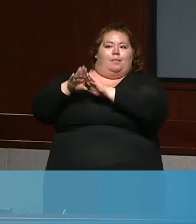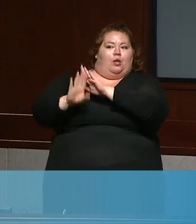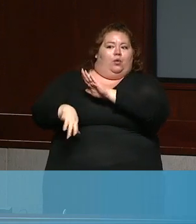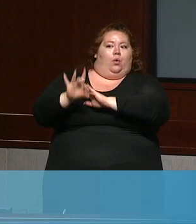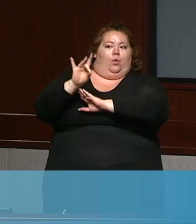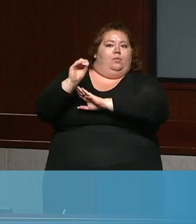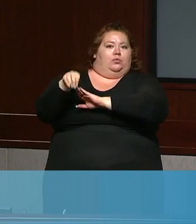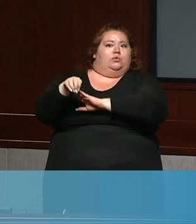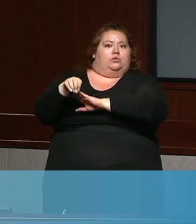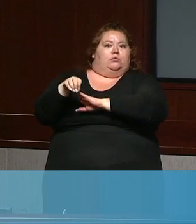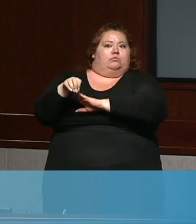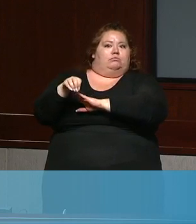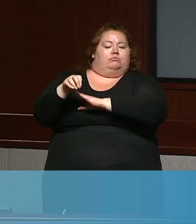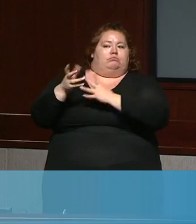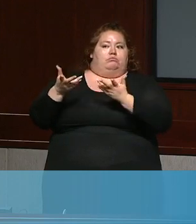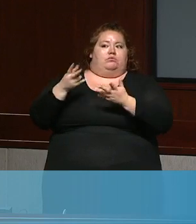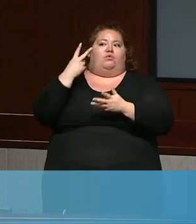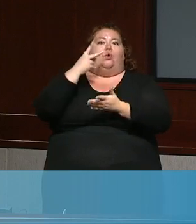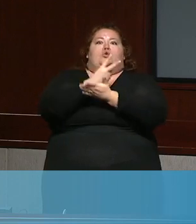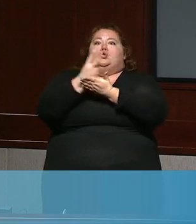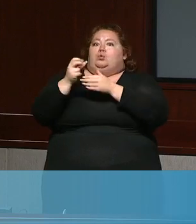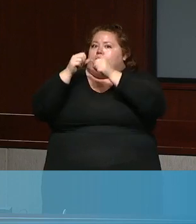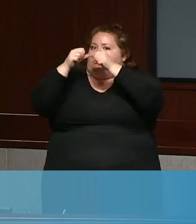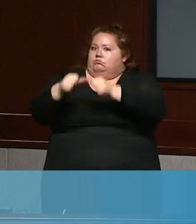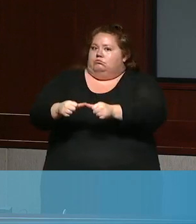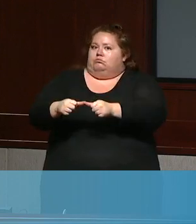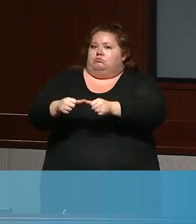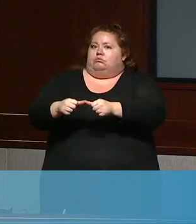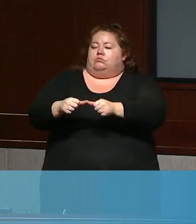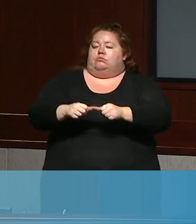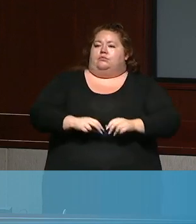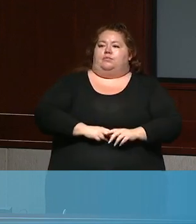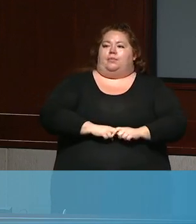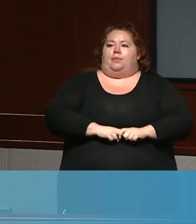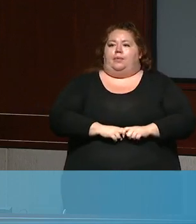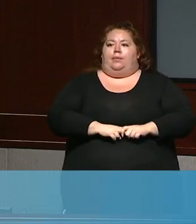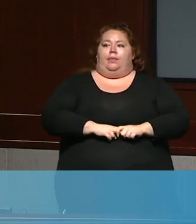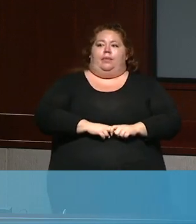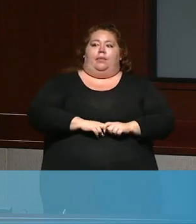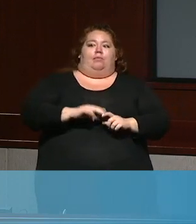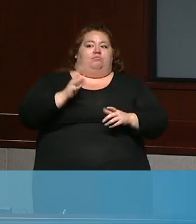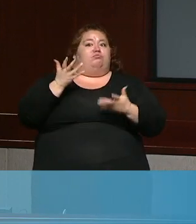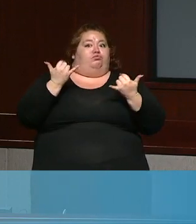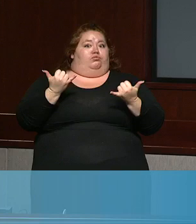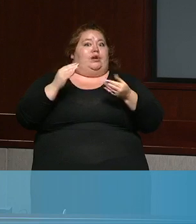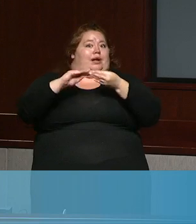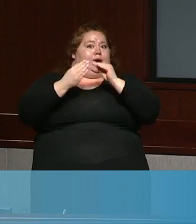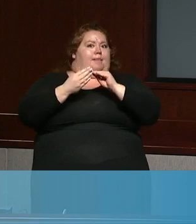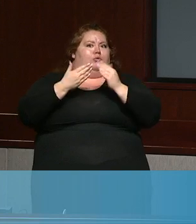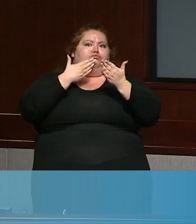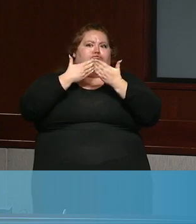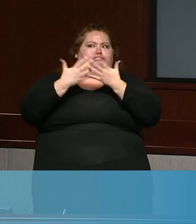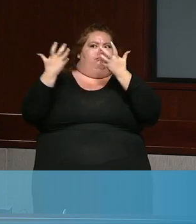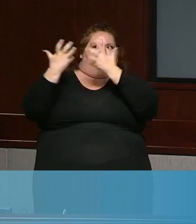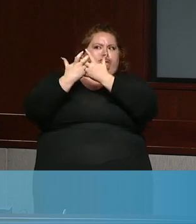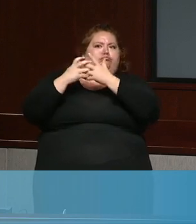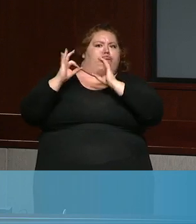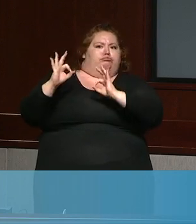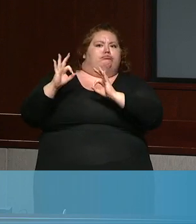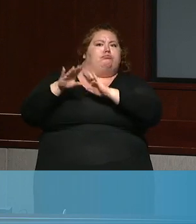8% for 2 consecutive weeks. That metric is good today.